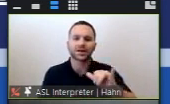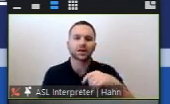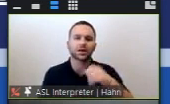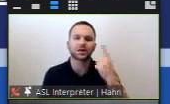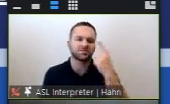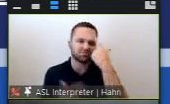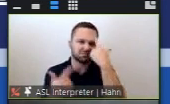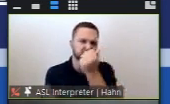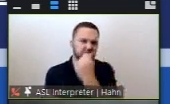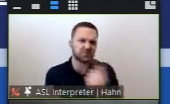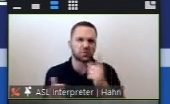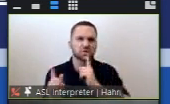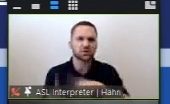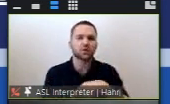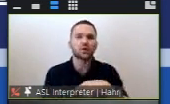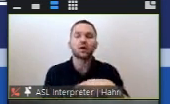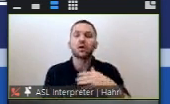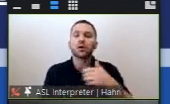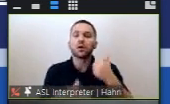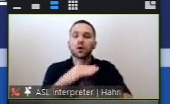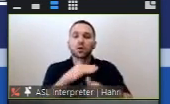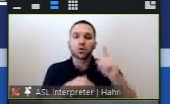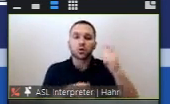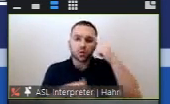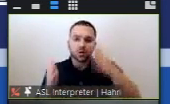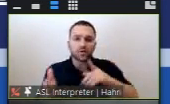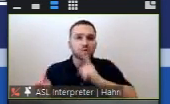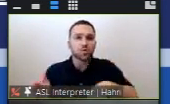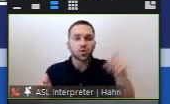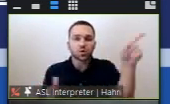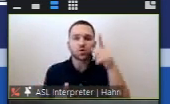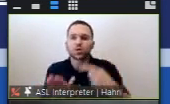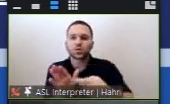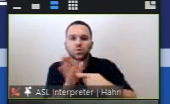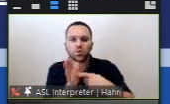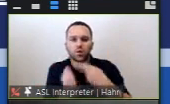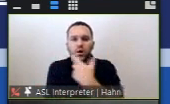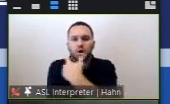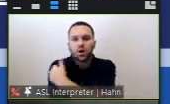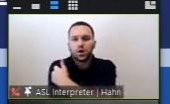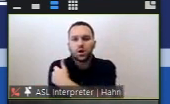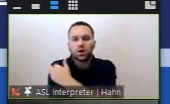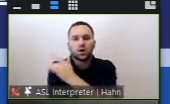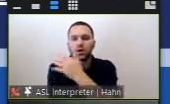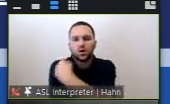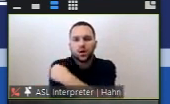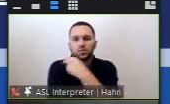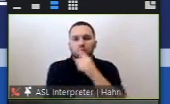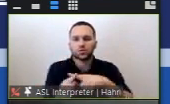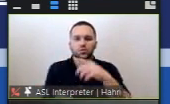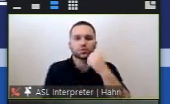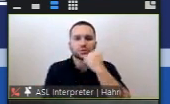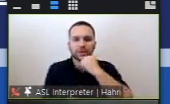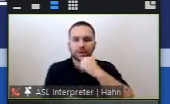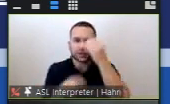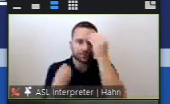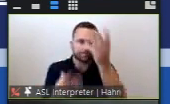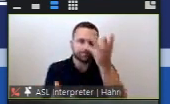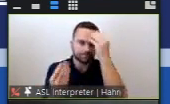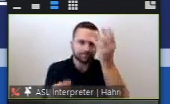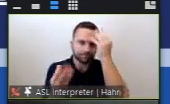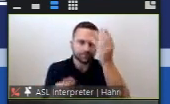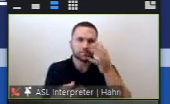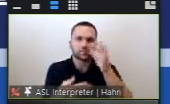Under the governor's order, you're requiring hospitals to daily update you on vaccination